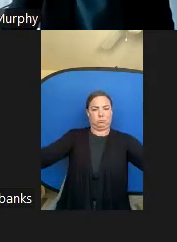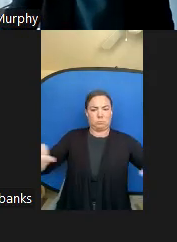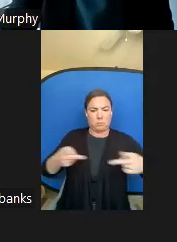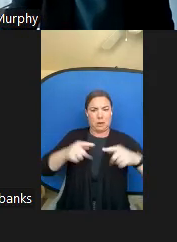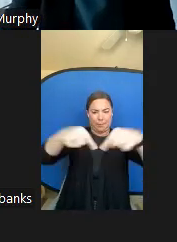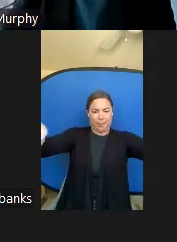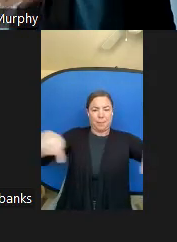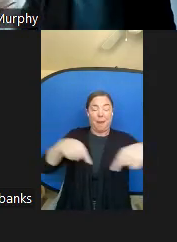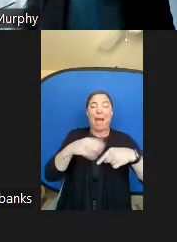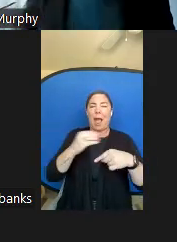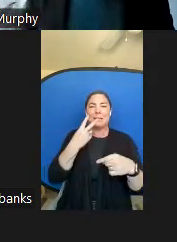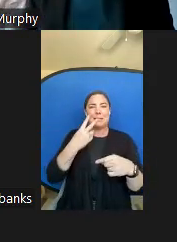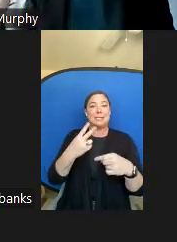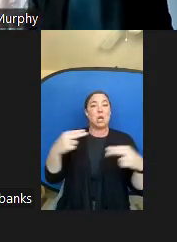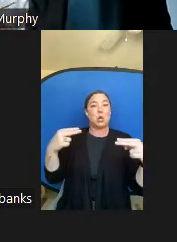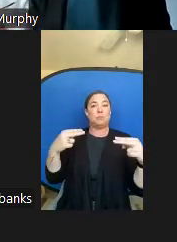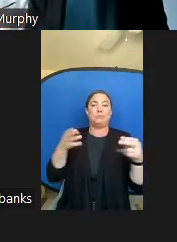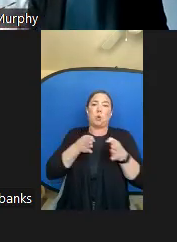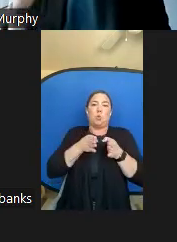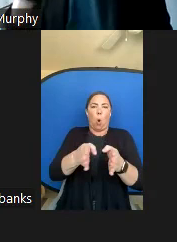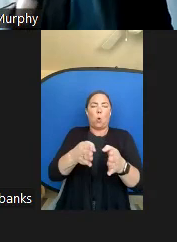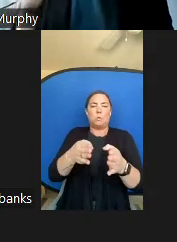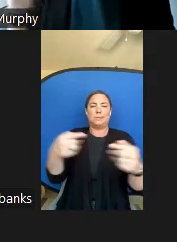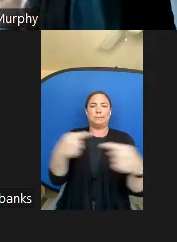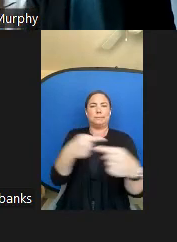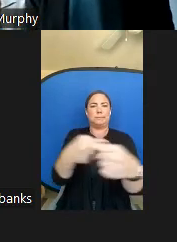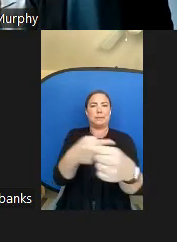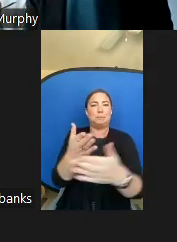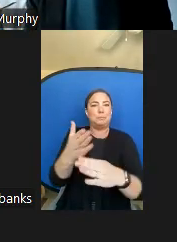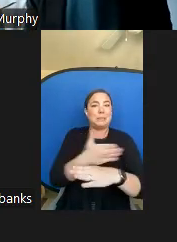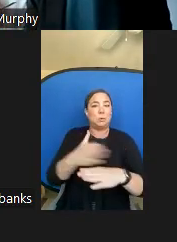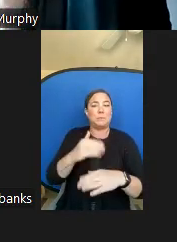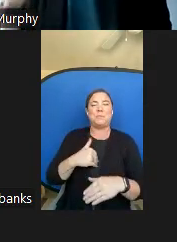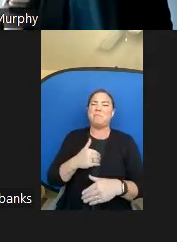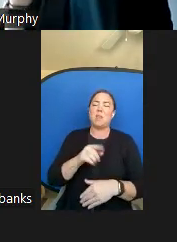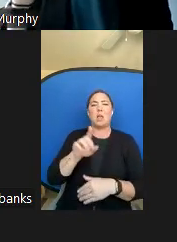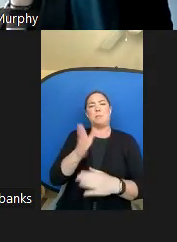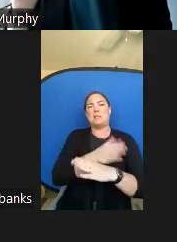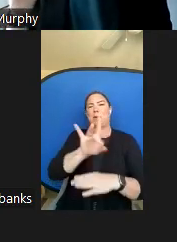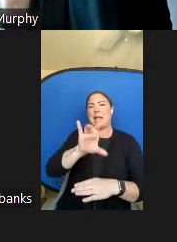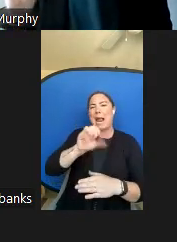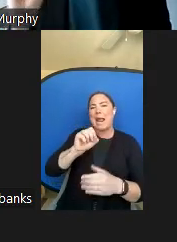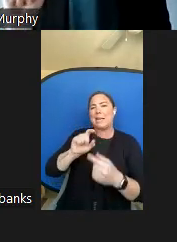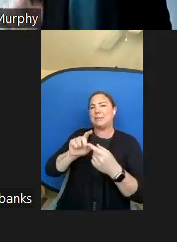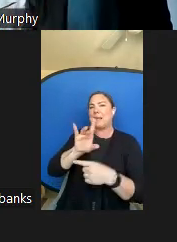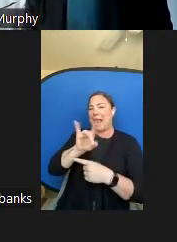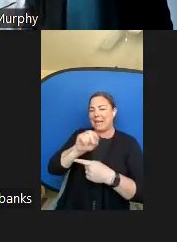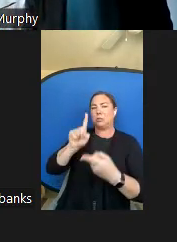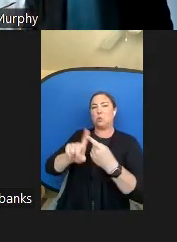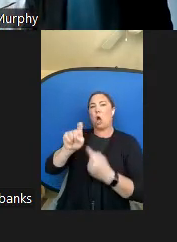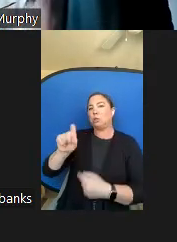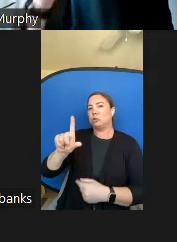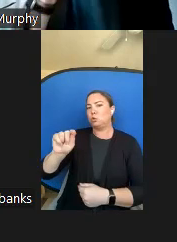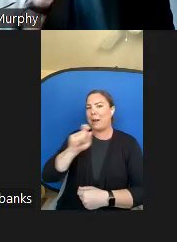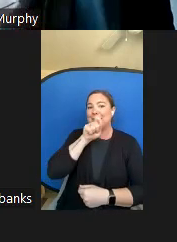between them. There are also an estimated 80 to 120 red dots shown on